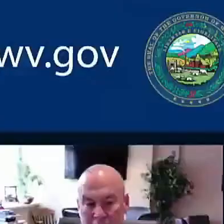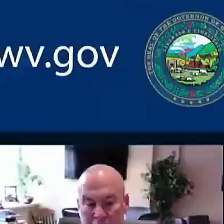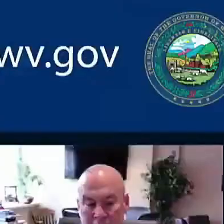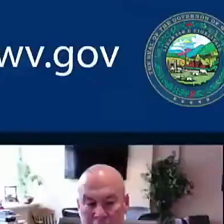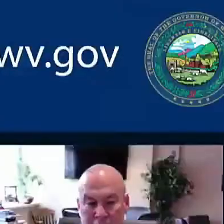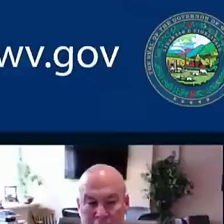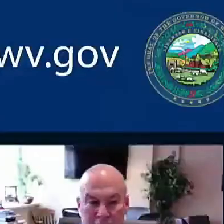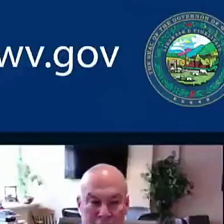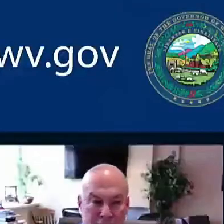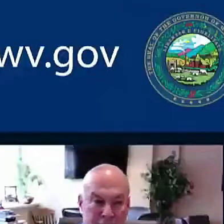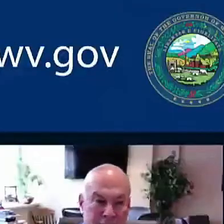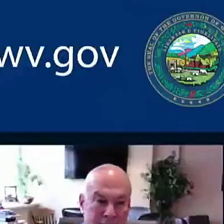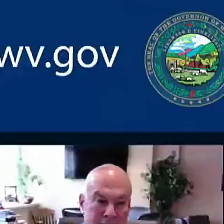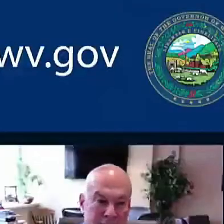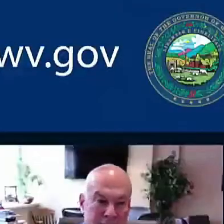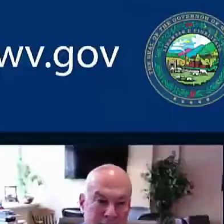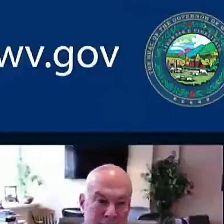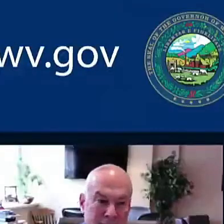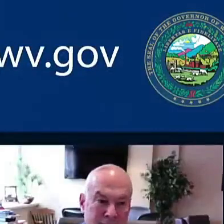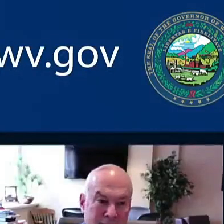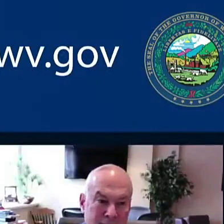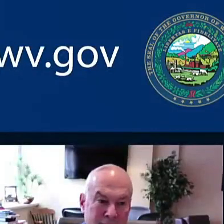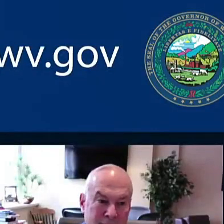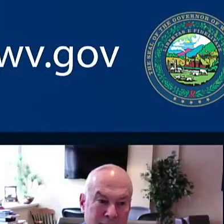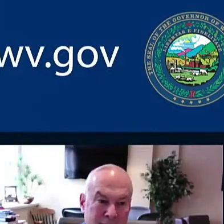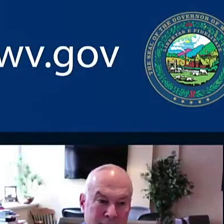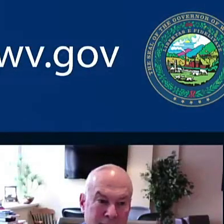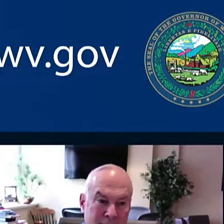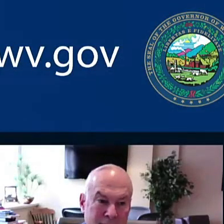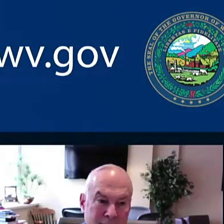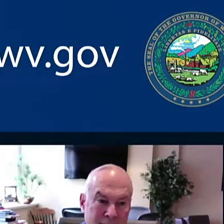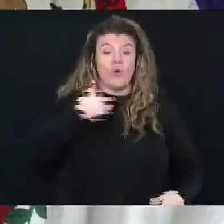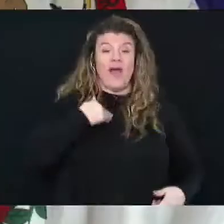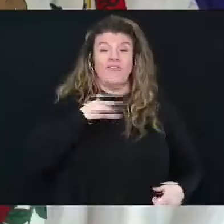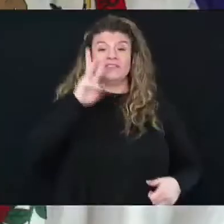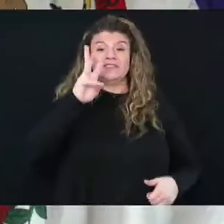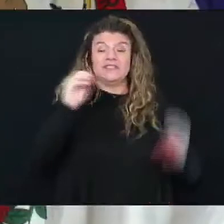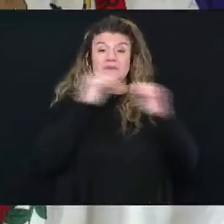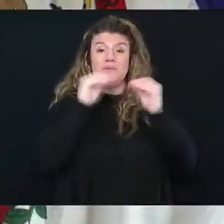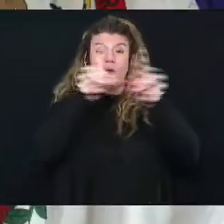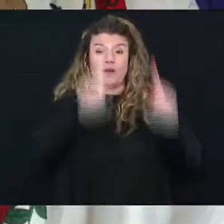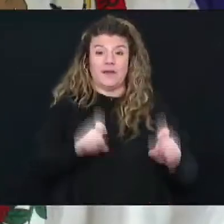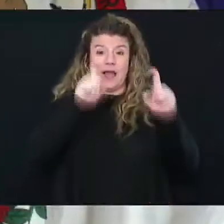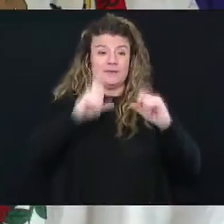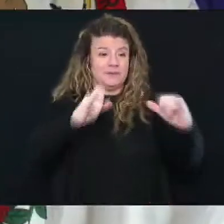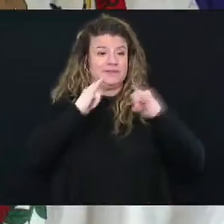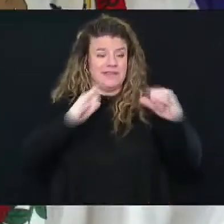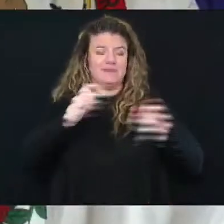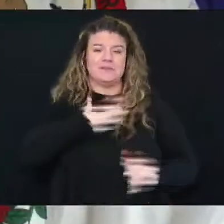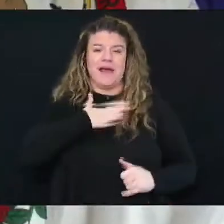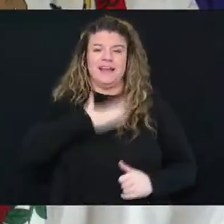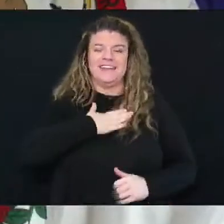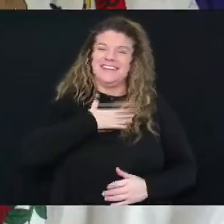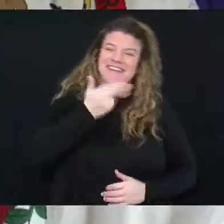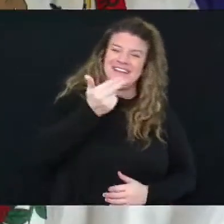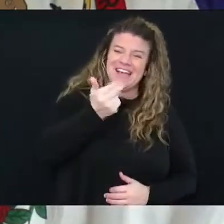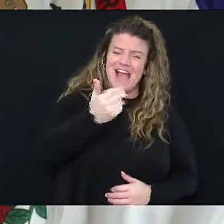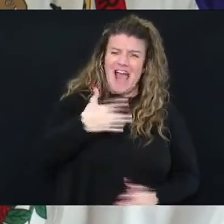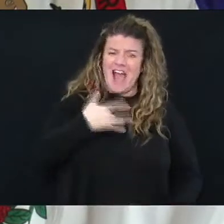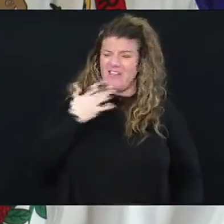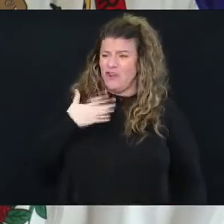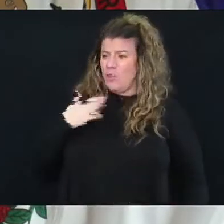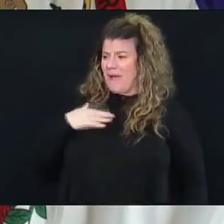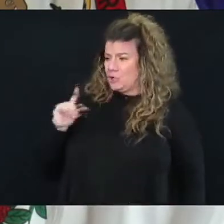Well, Mark, first of all, you got about 6 more tests to go until you get my number and everything, because I think on the 20th is